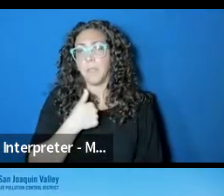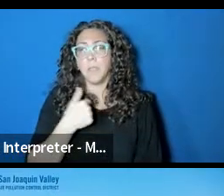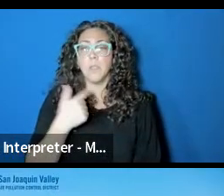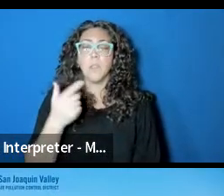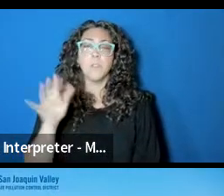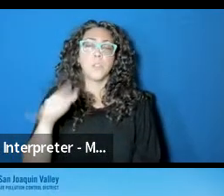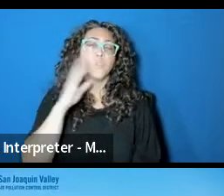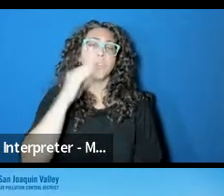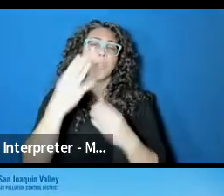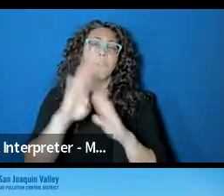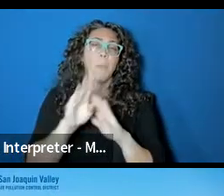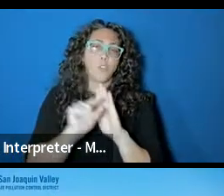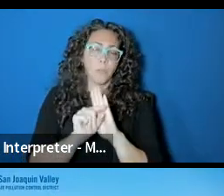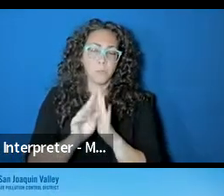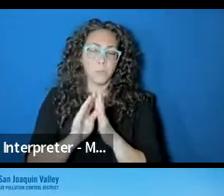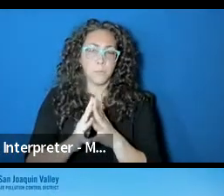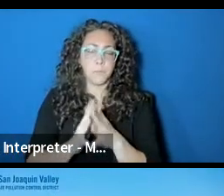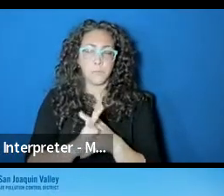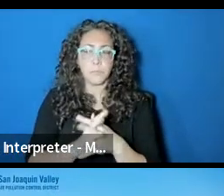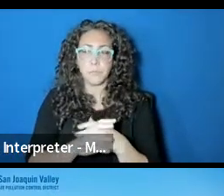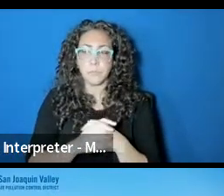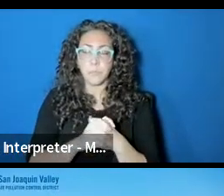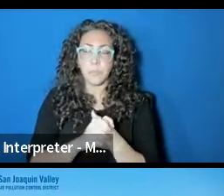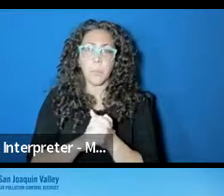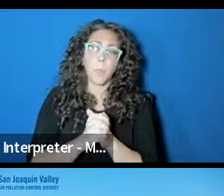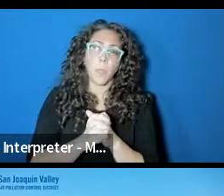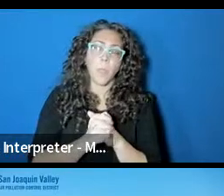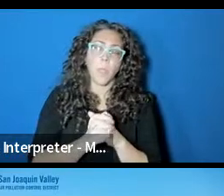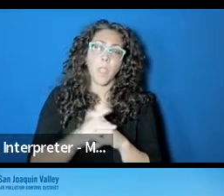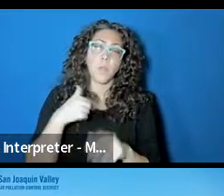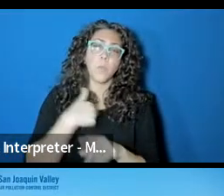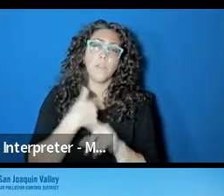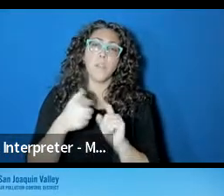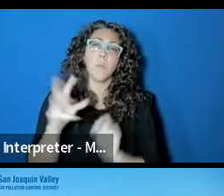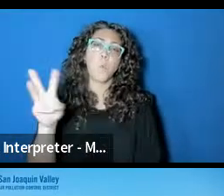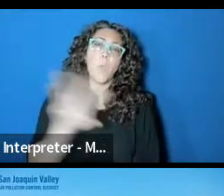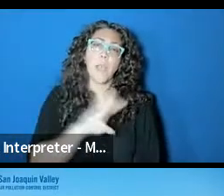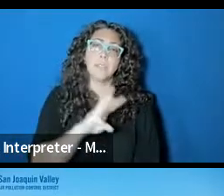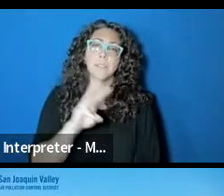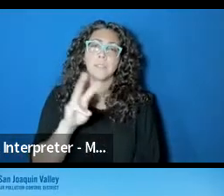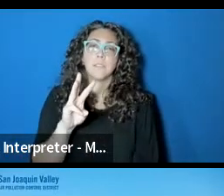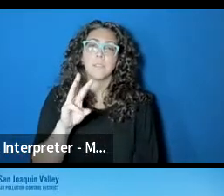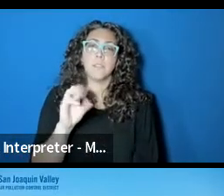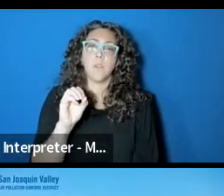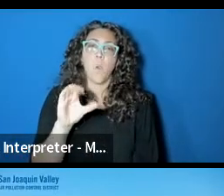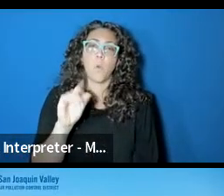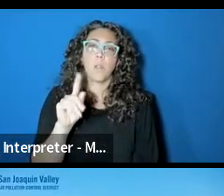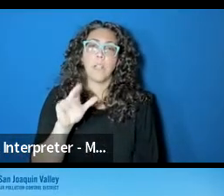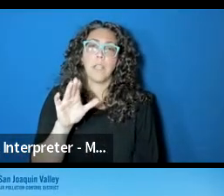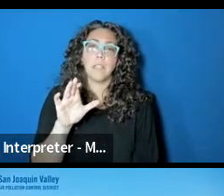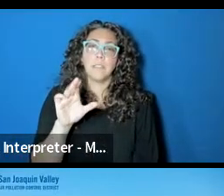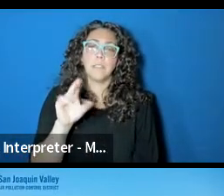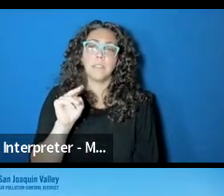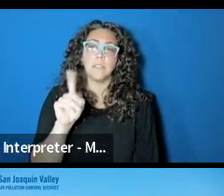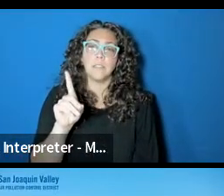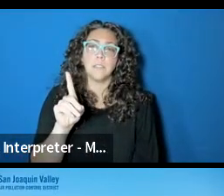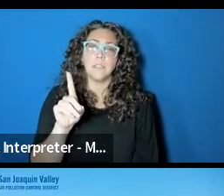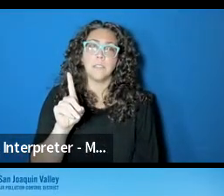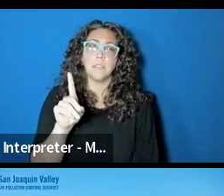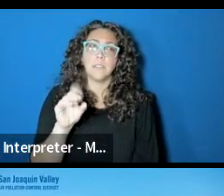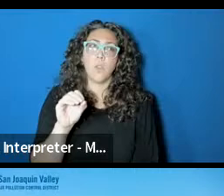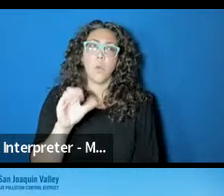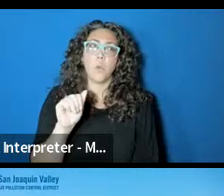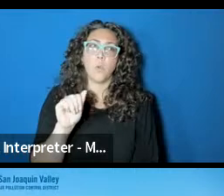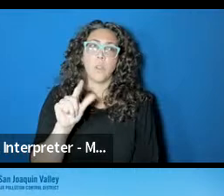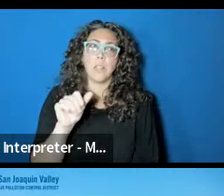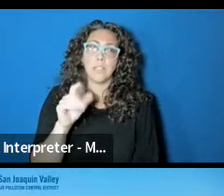some background, we are from West Oakland, another AB617 community. And for now over